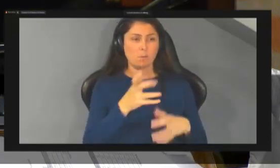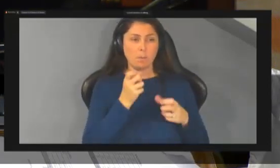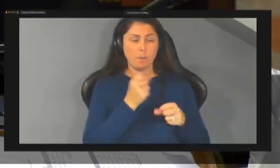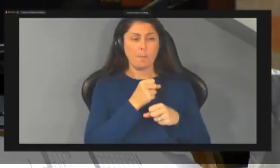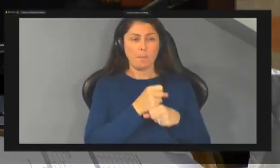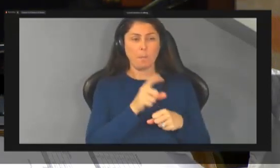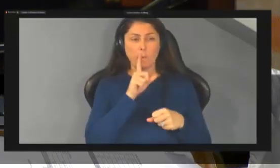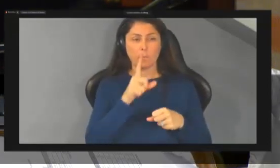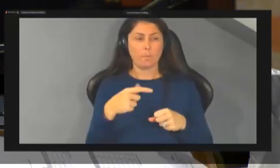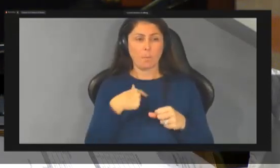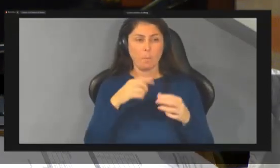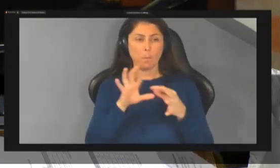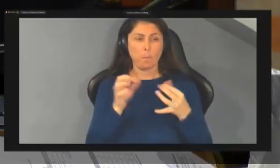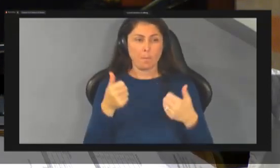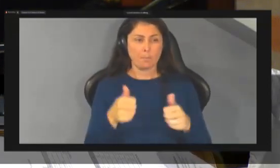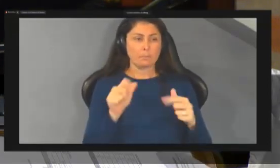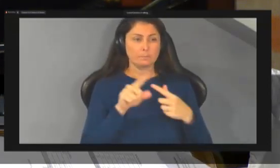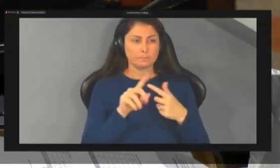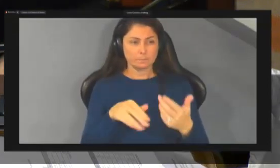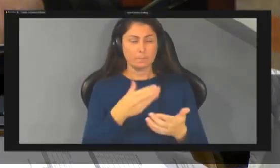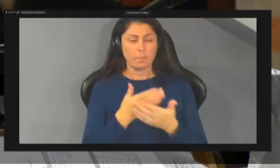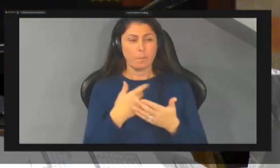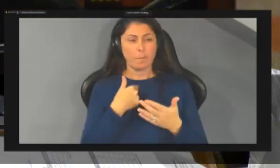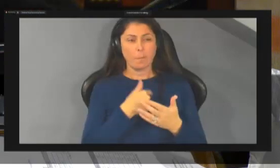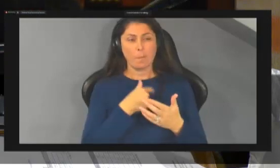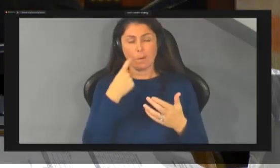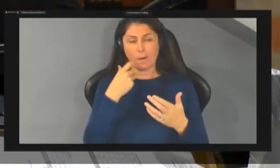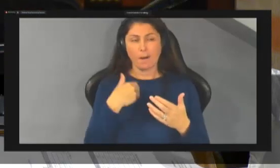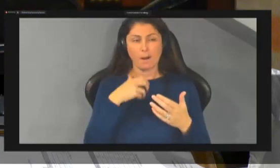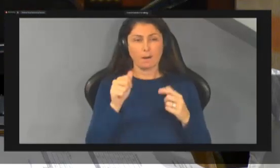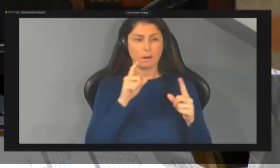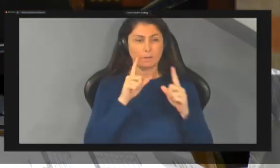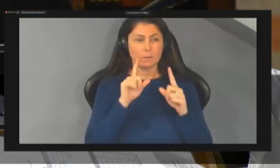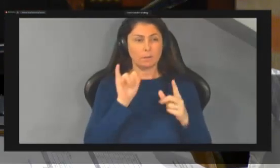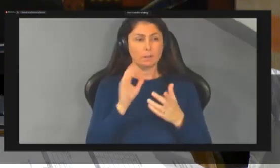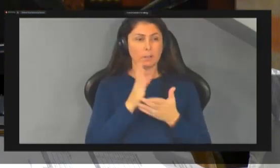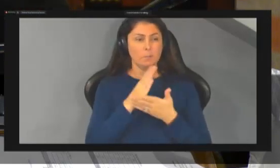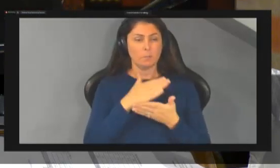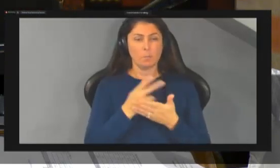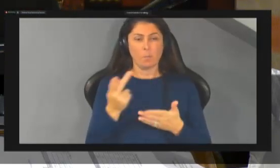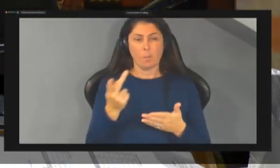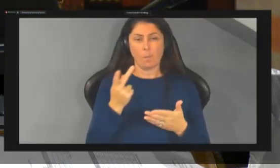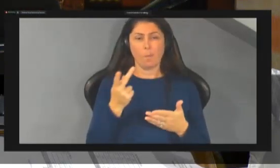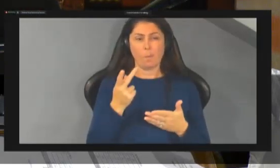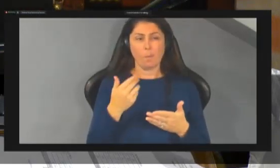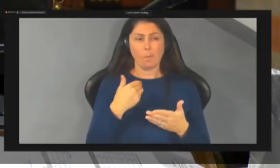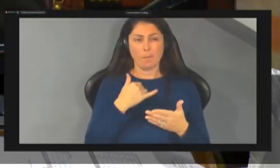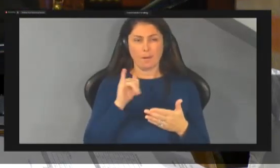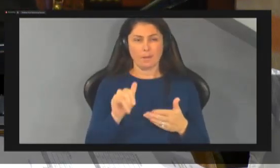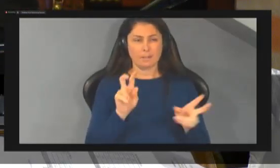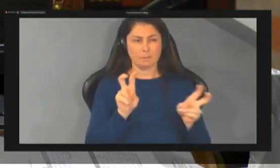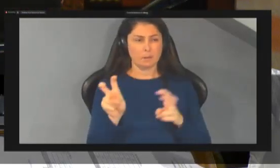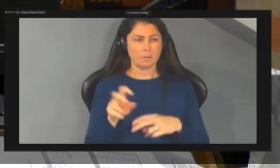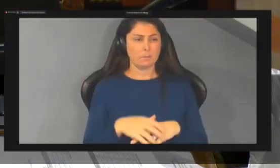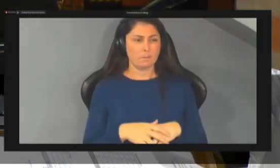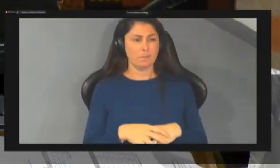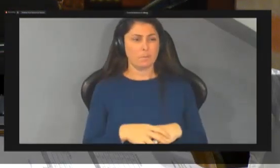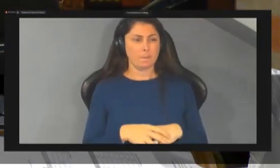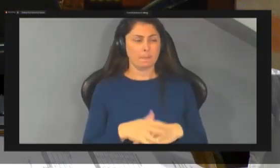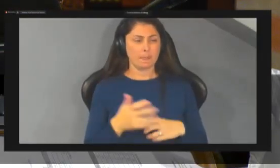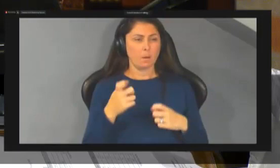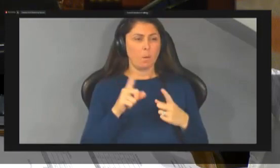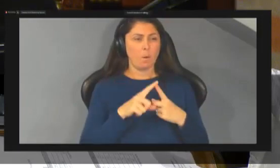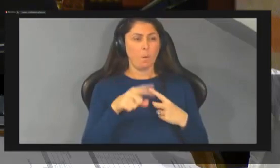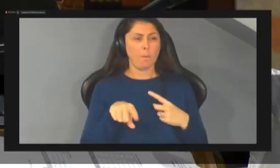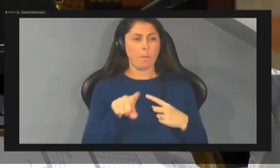say we're trying to get to a place where we can do that. We just had a conversation, the budget director and I, about that very subject. So with that said, I just want people to